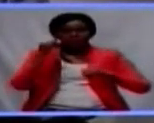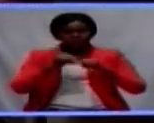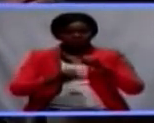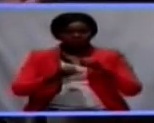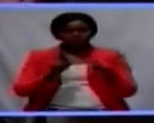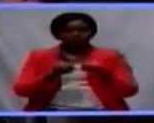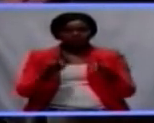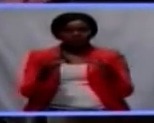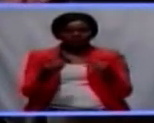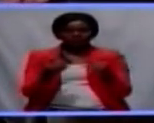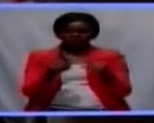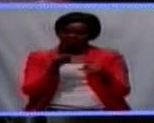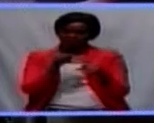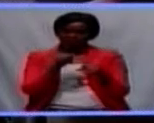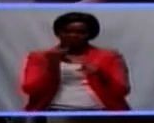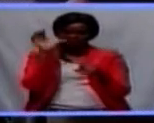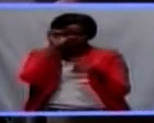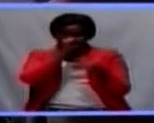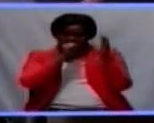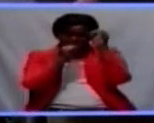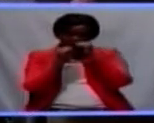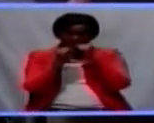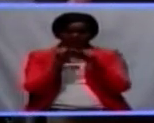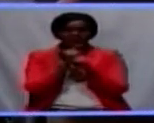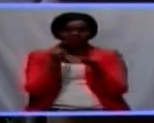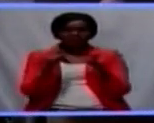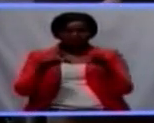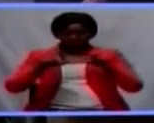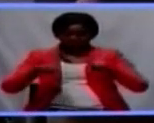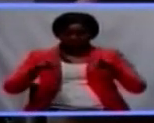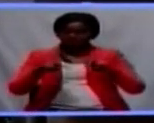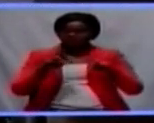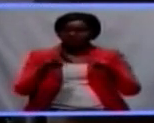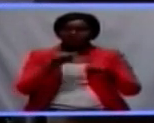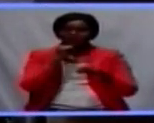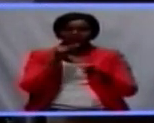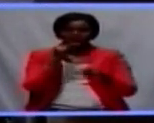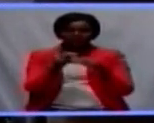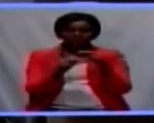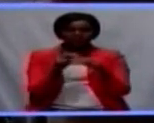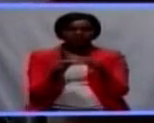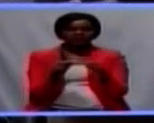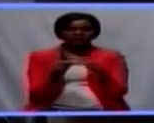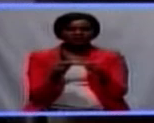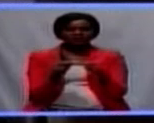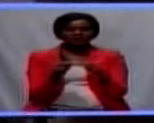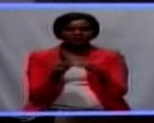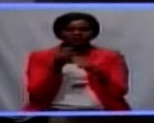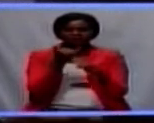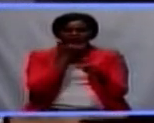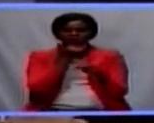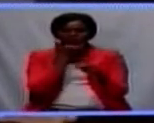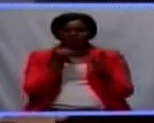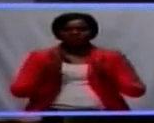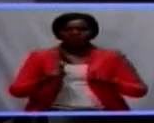is assuming they're guilty. No, not at all. It's just an investigation. Yes. It doesn't mean the perceived wrongdoer